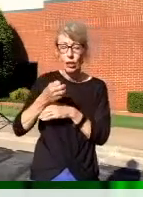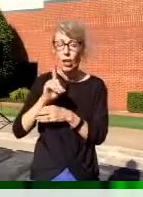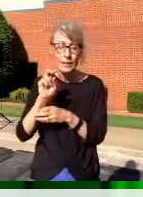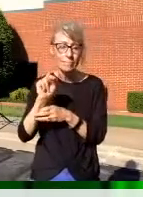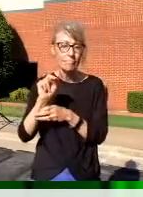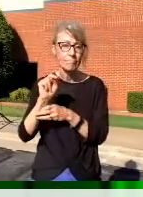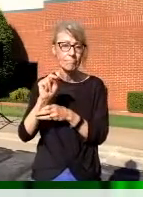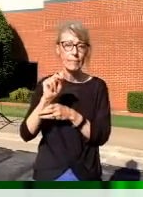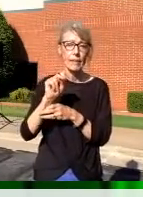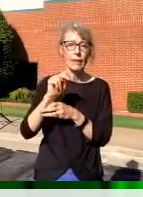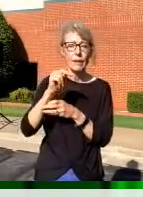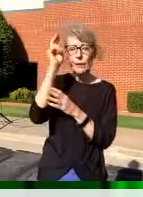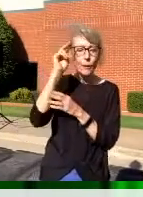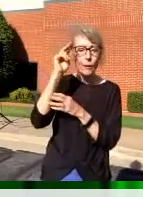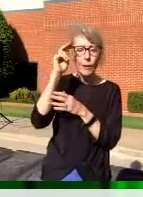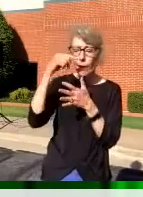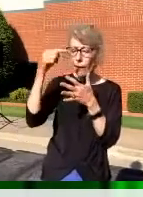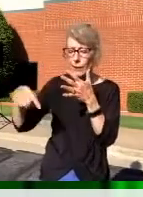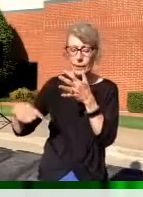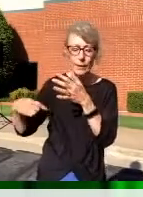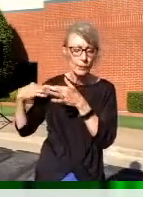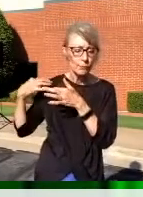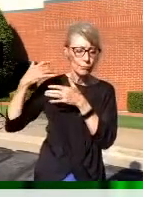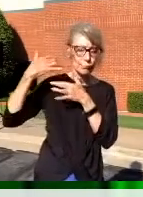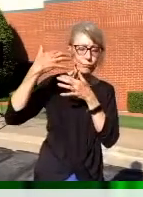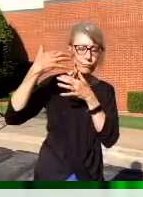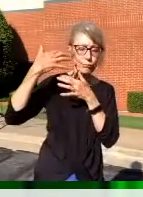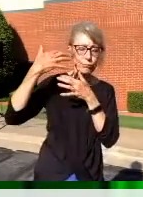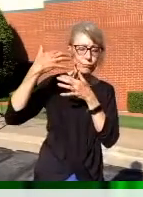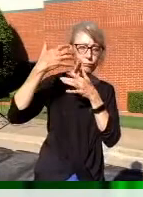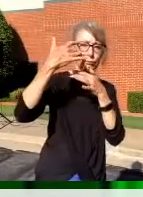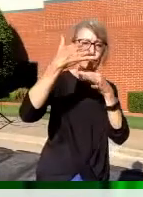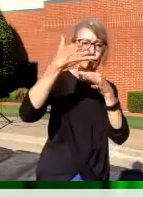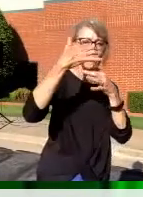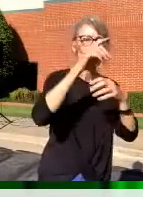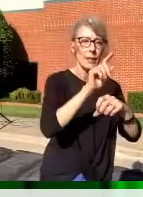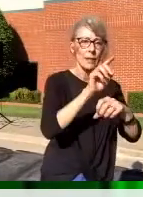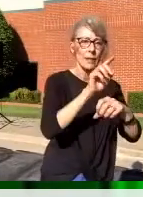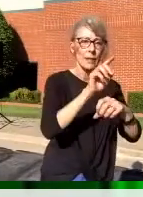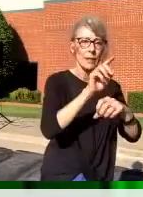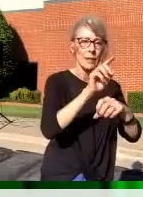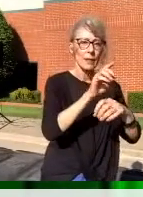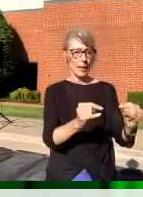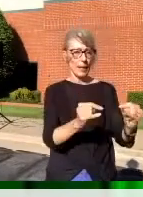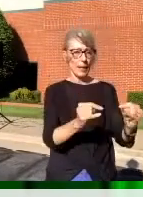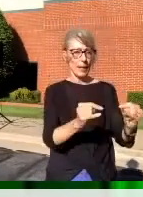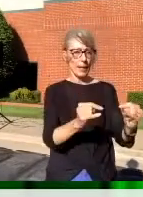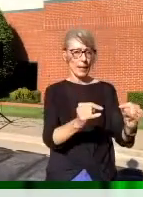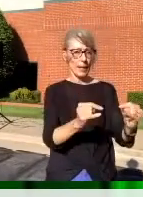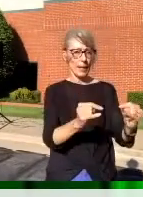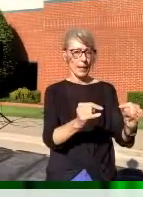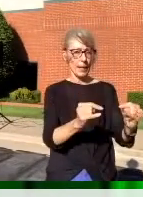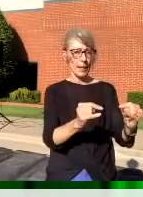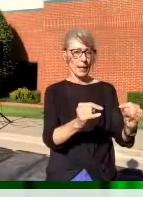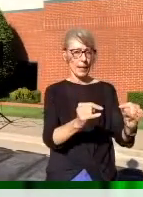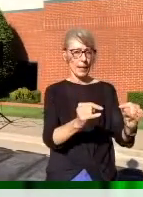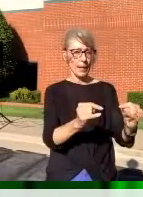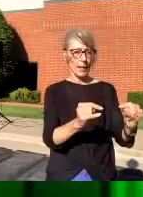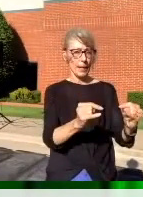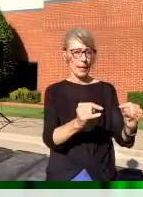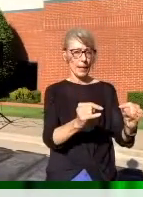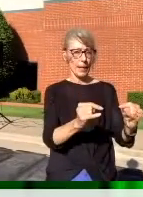high point, tabernacle, forerunner to temple. Here's a second reason why the temple was so significant.